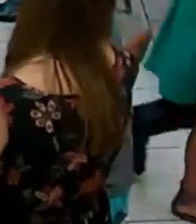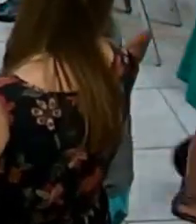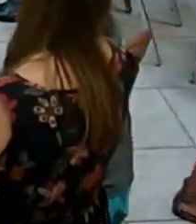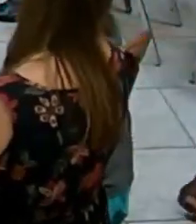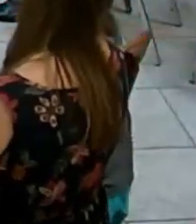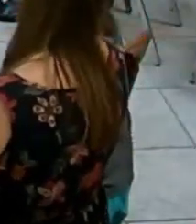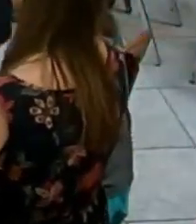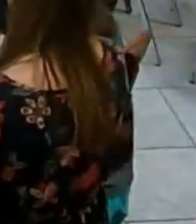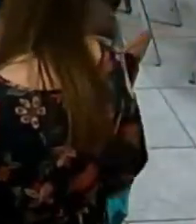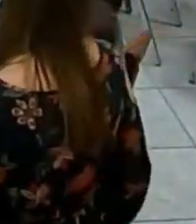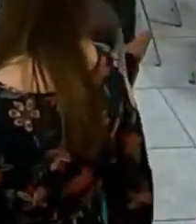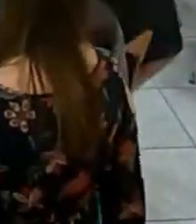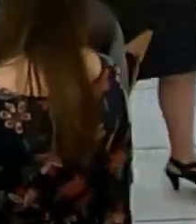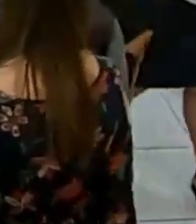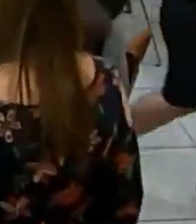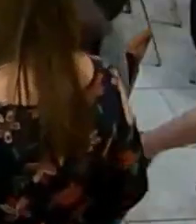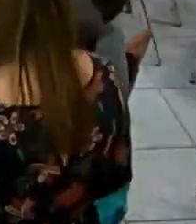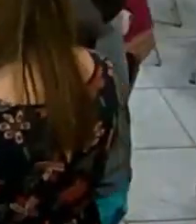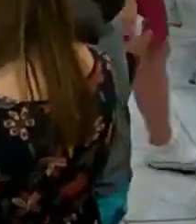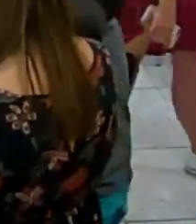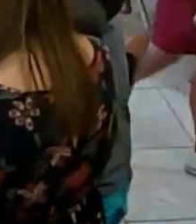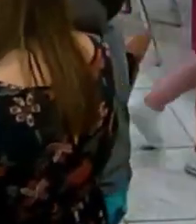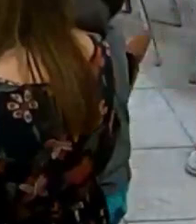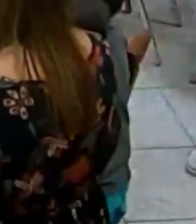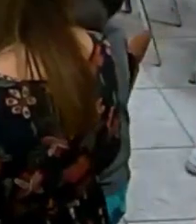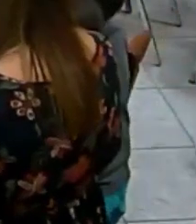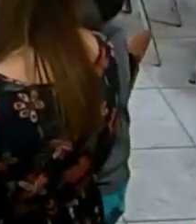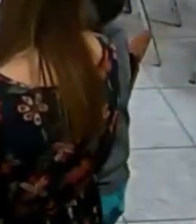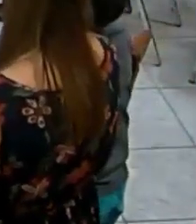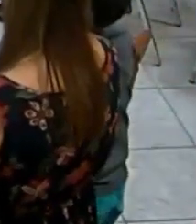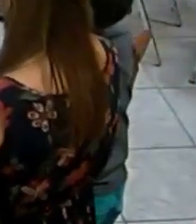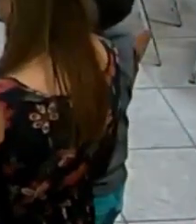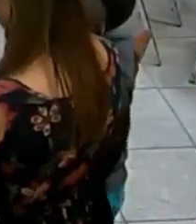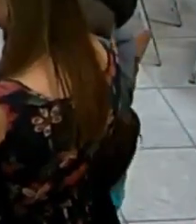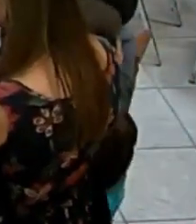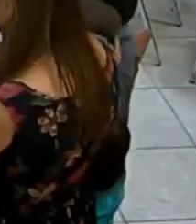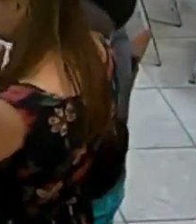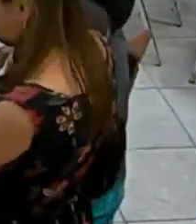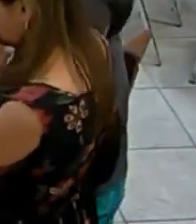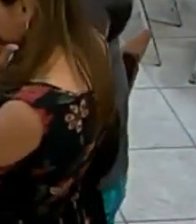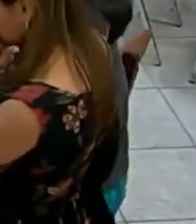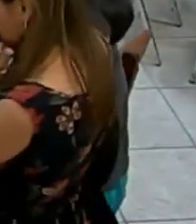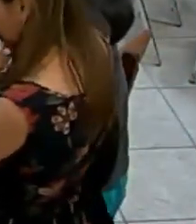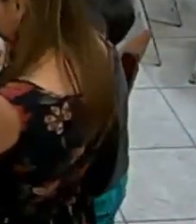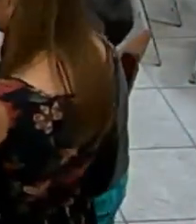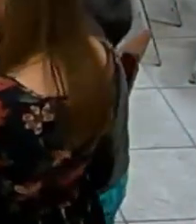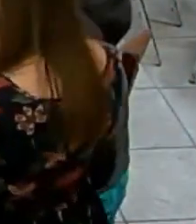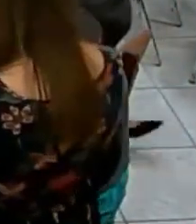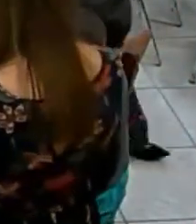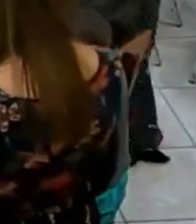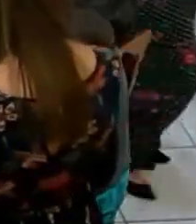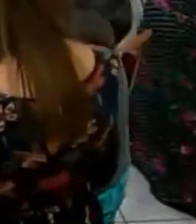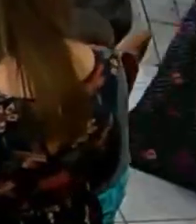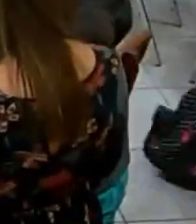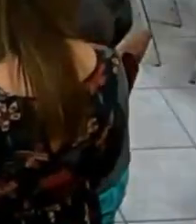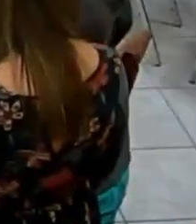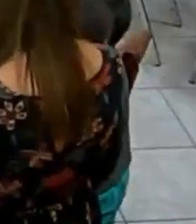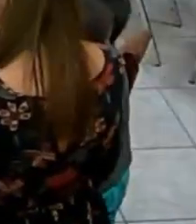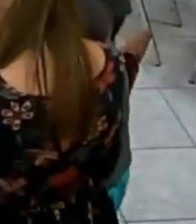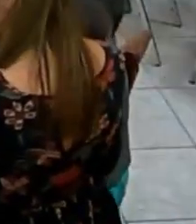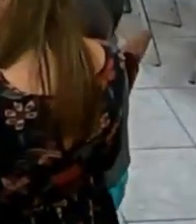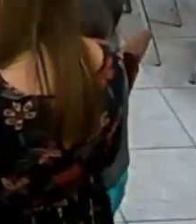Today 6:30 youth meeting. But brethren, there's nothing more gratifying to the